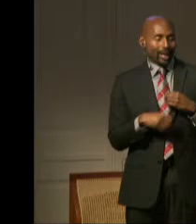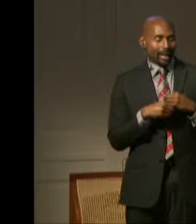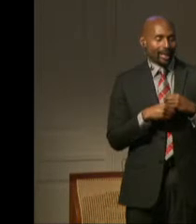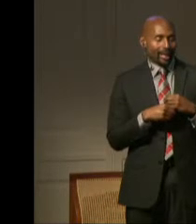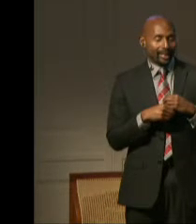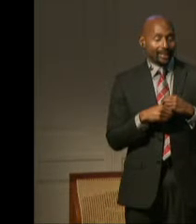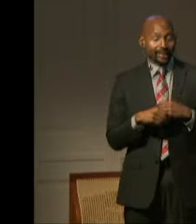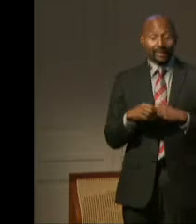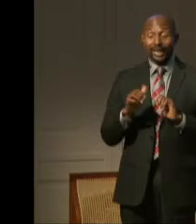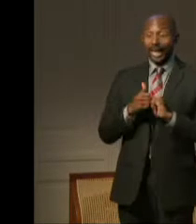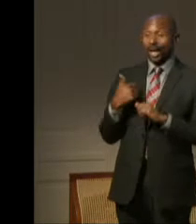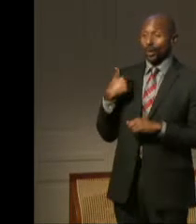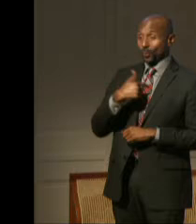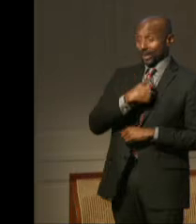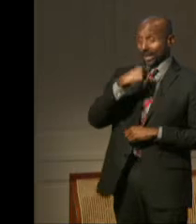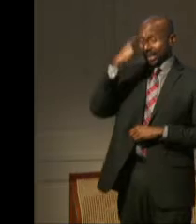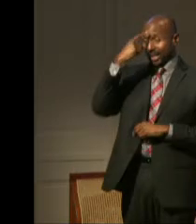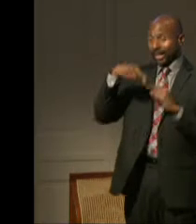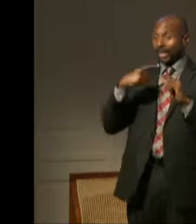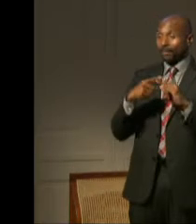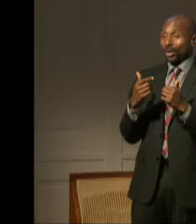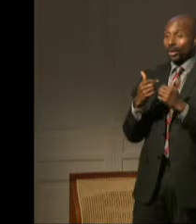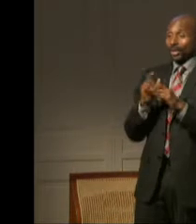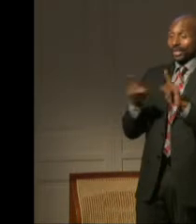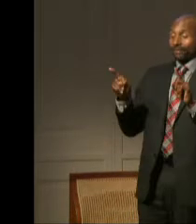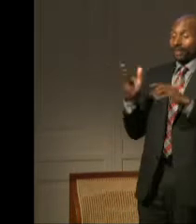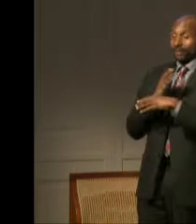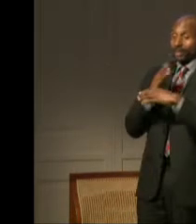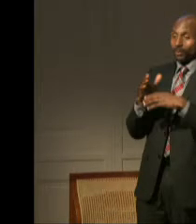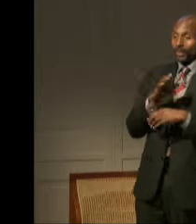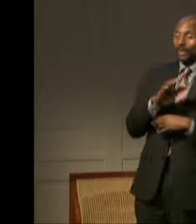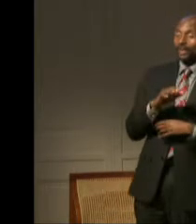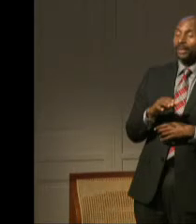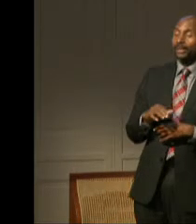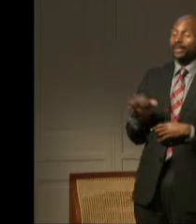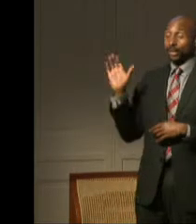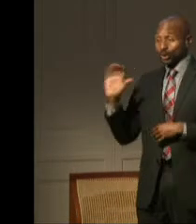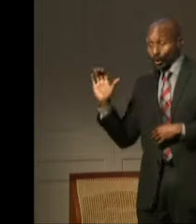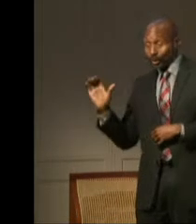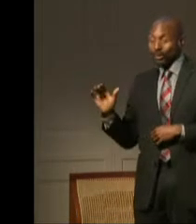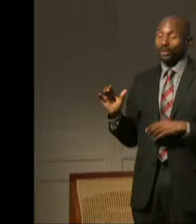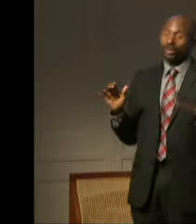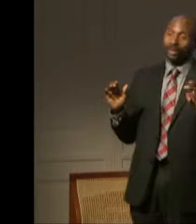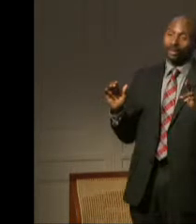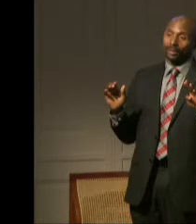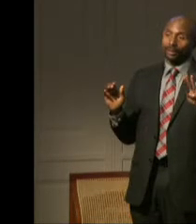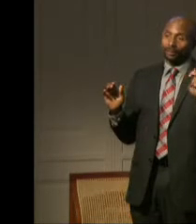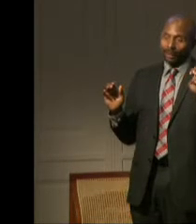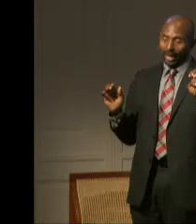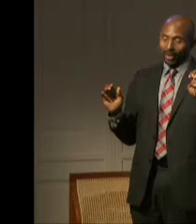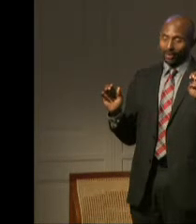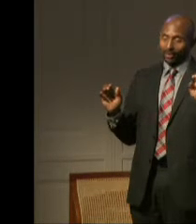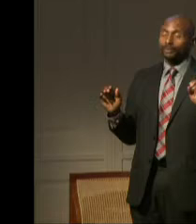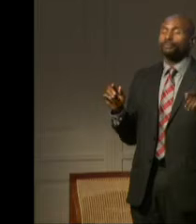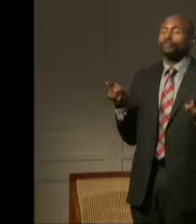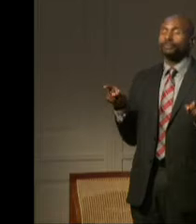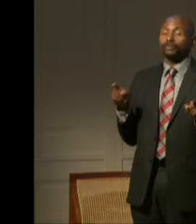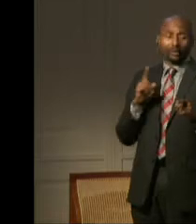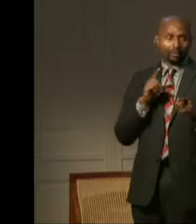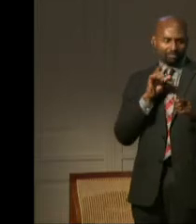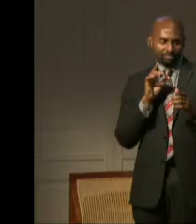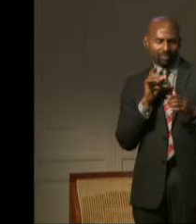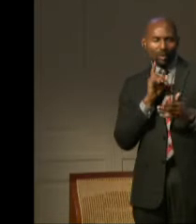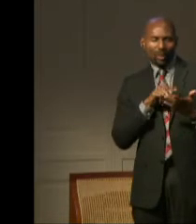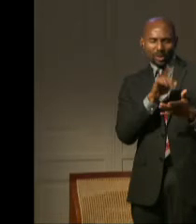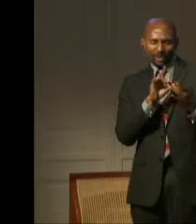how we think about the difference between search and browse is like what you've said, but also that